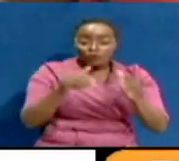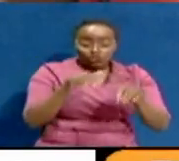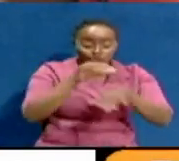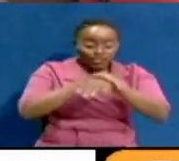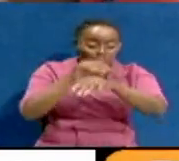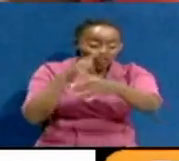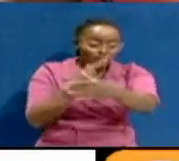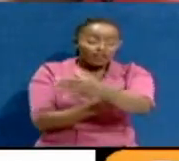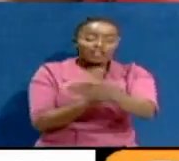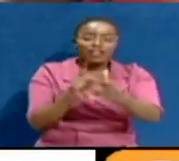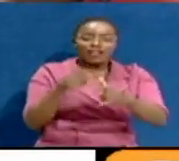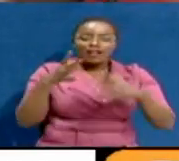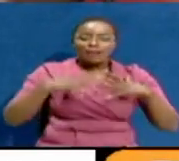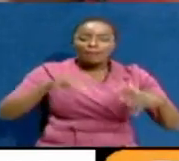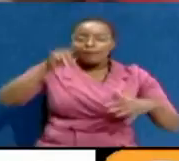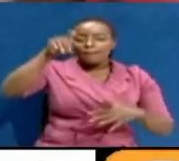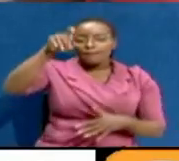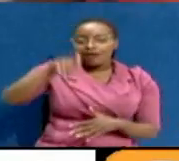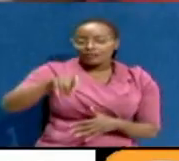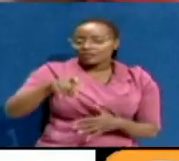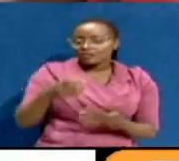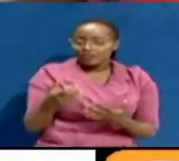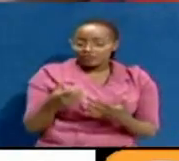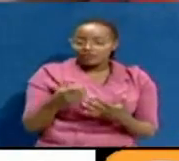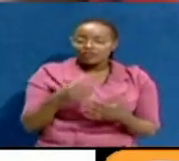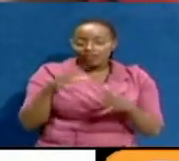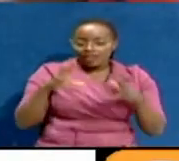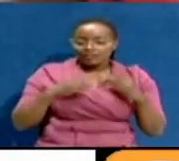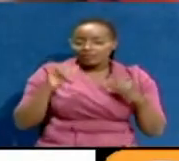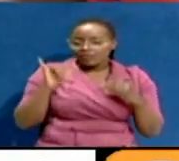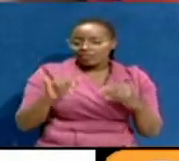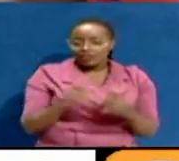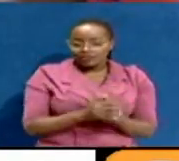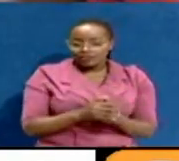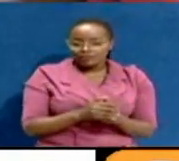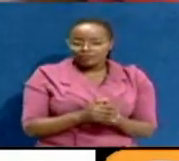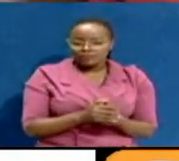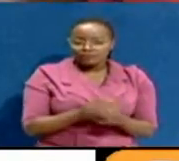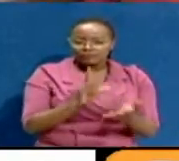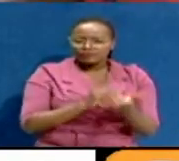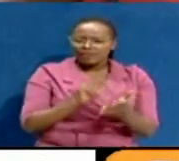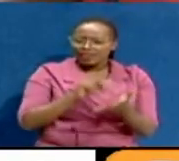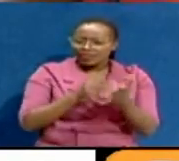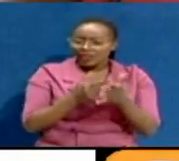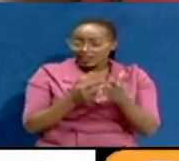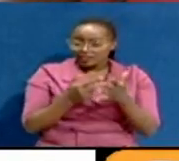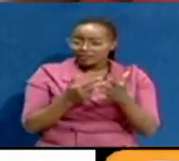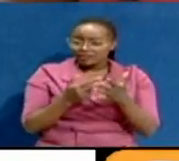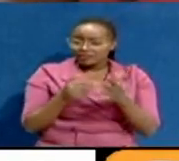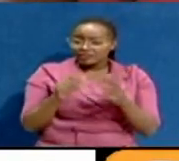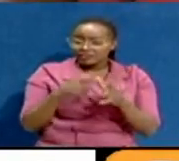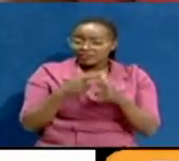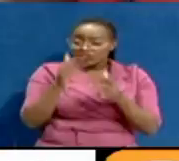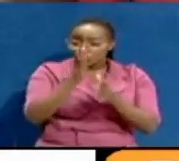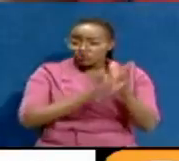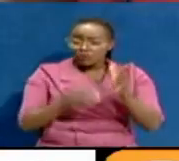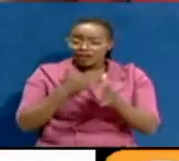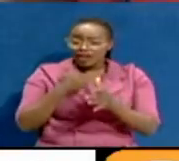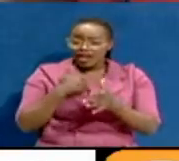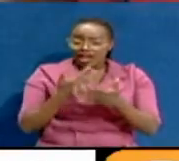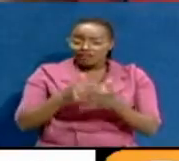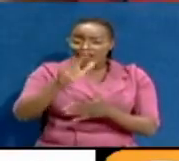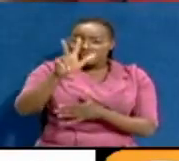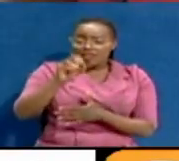get vaccinated, people should really go for that vaccine. Dr. Mbajo, does it then make sense to have a plan to